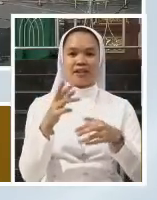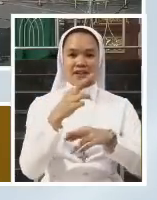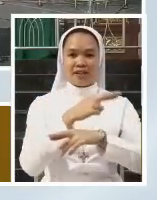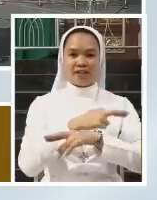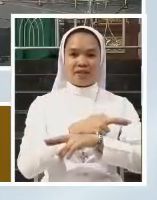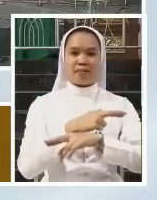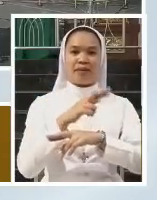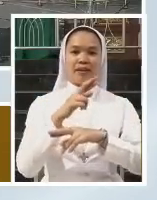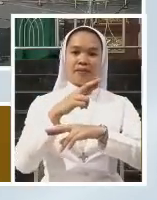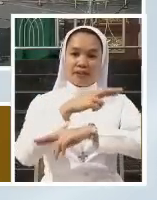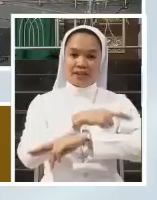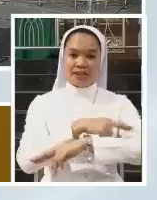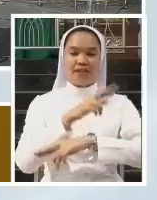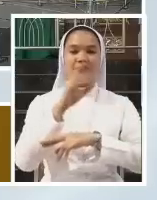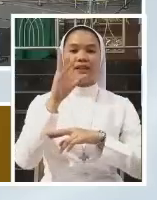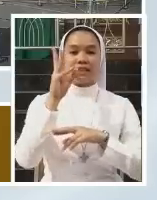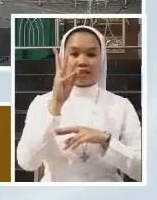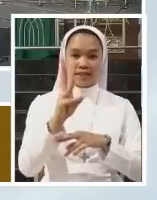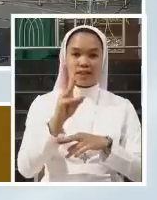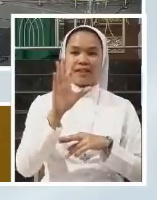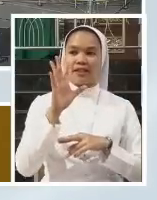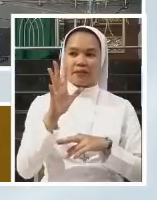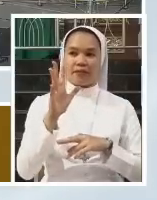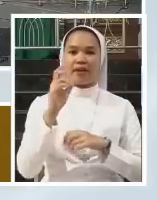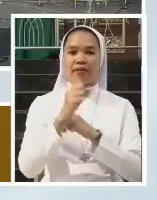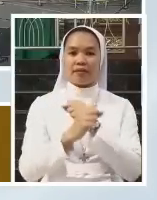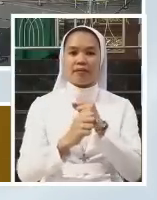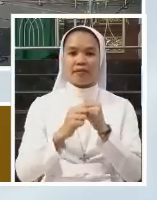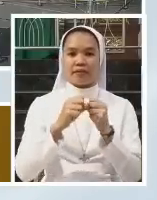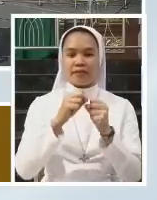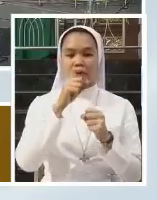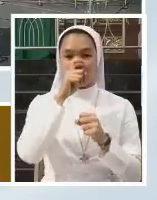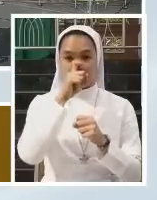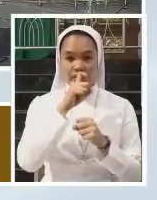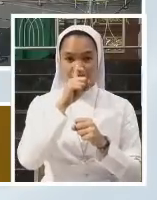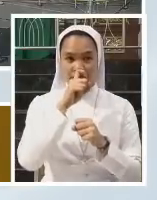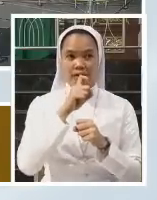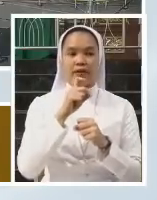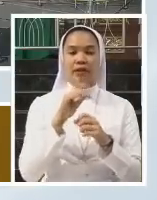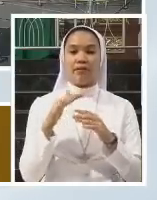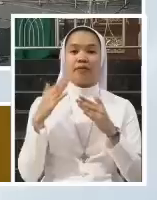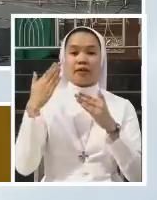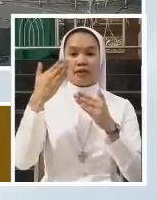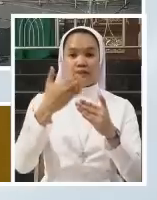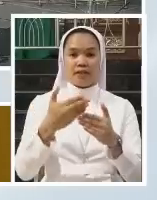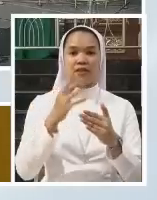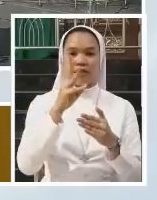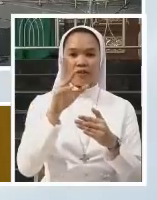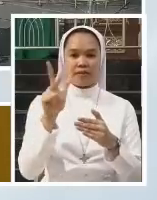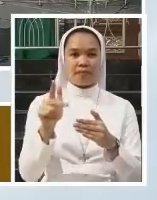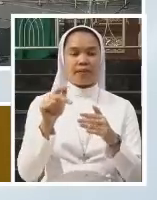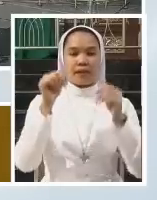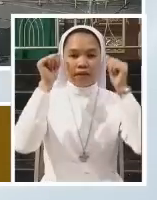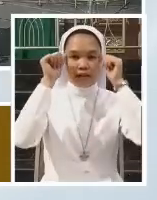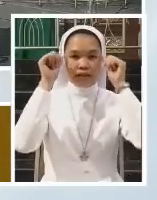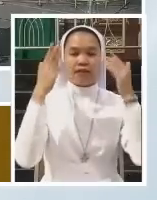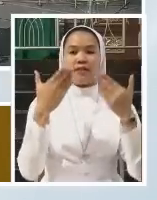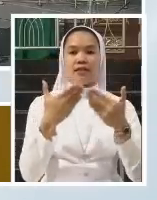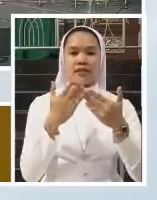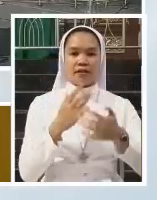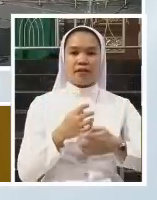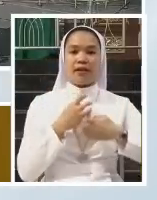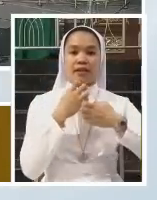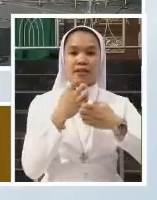parochial ministry is 65 years old. As you reach this stage in your priestly life, the Archdiocese wishes to